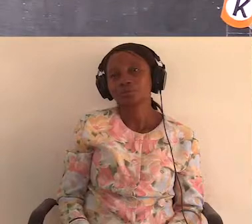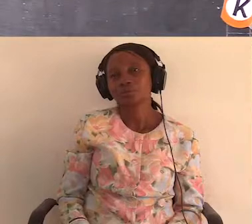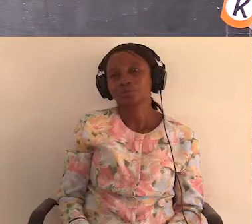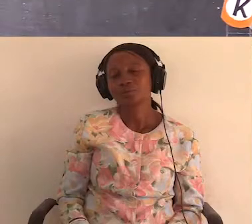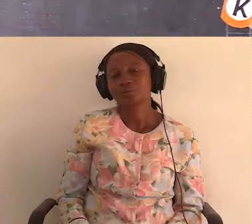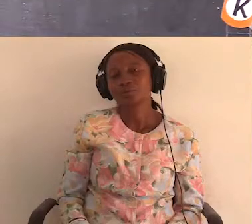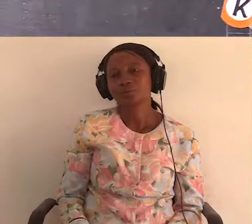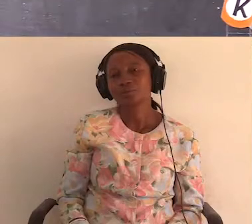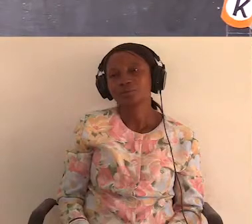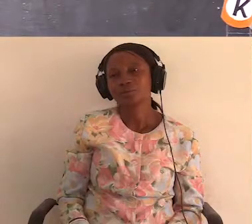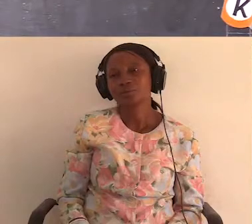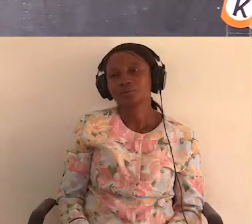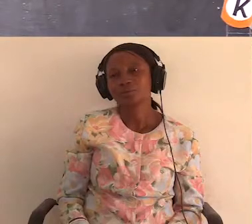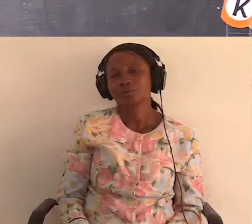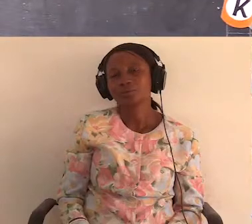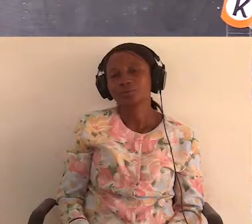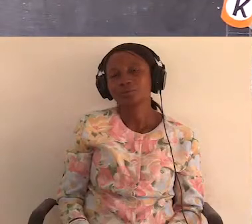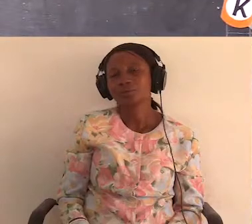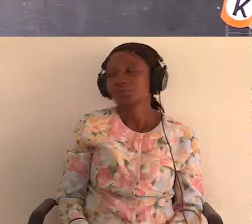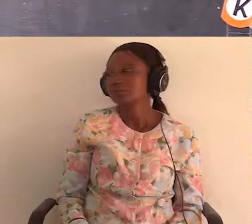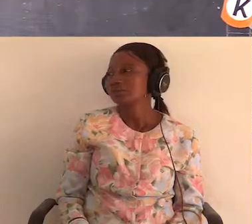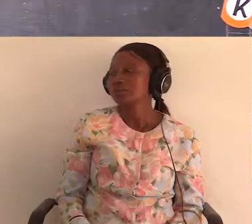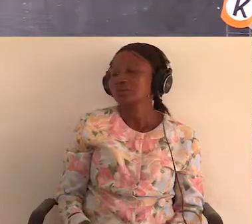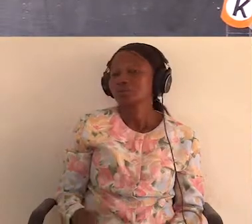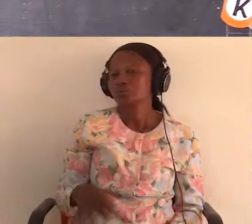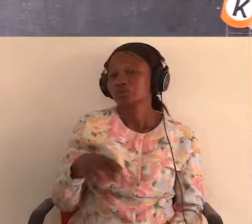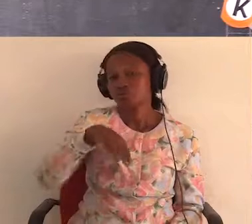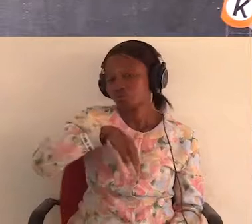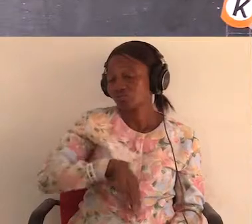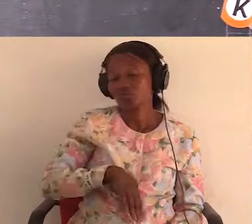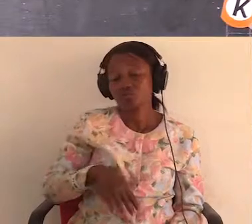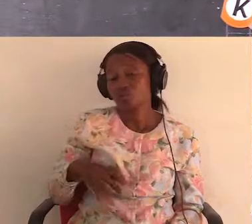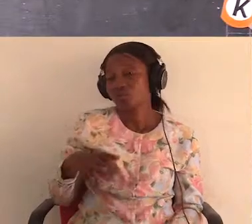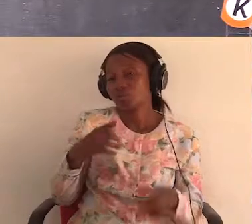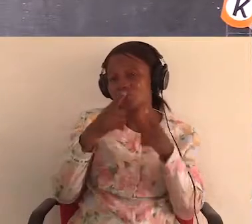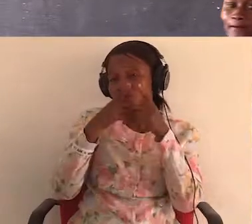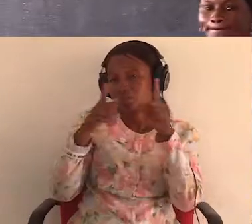I don't know, some of you will hear what I'm saying and others will not hear it.